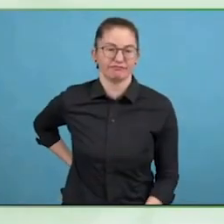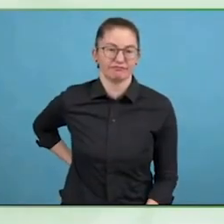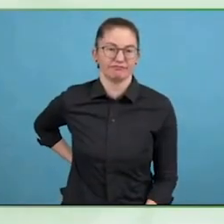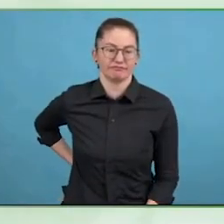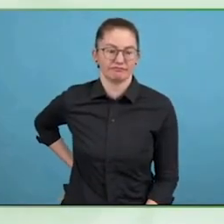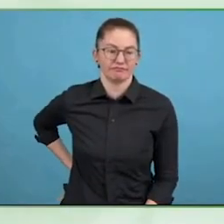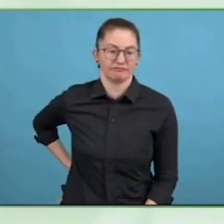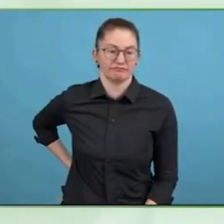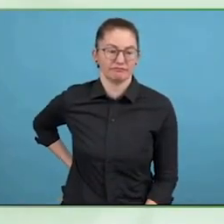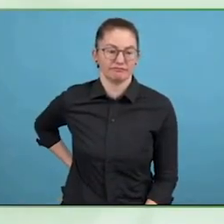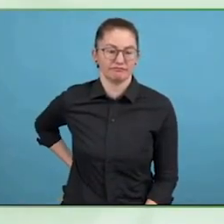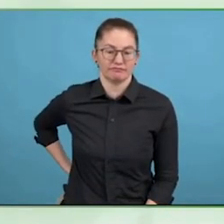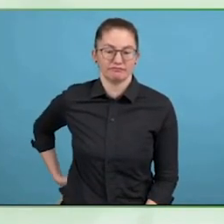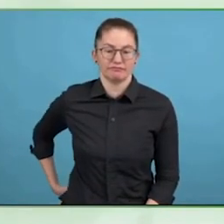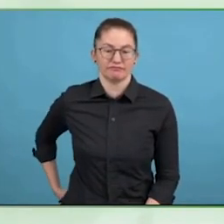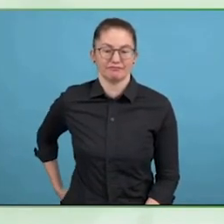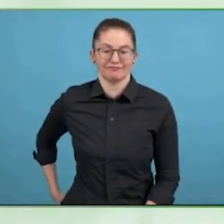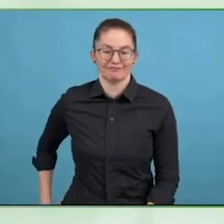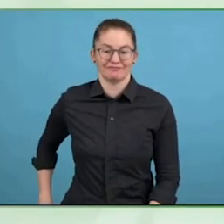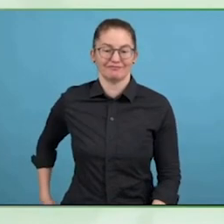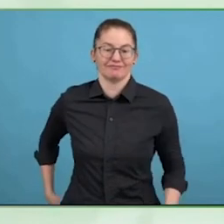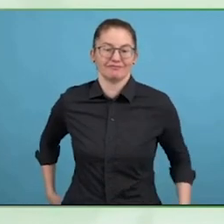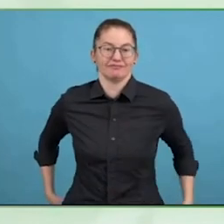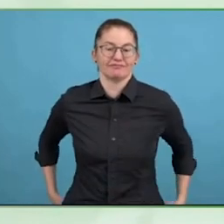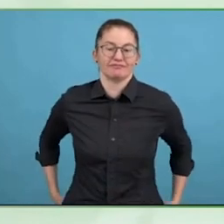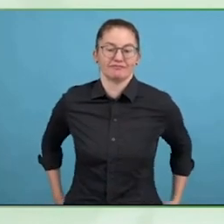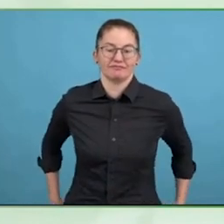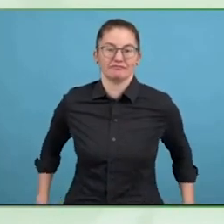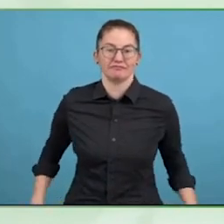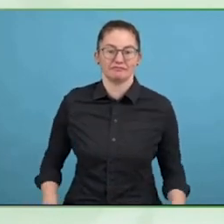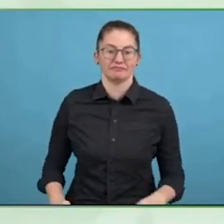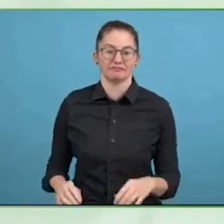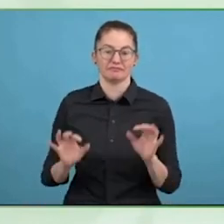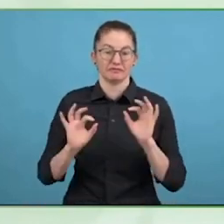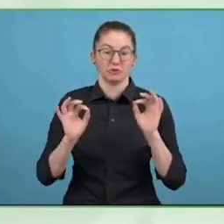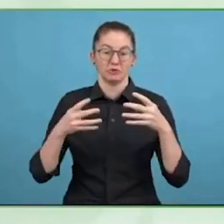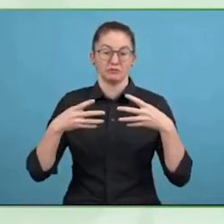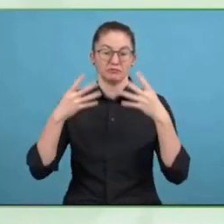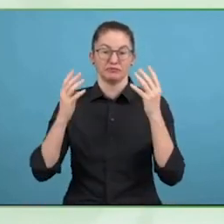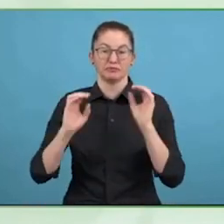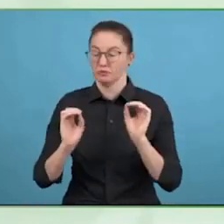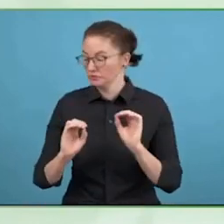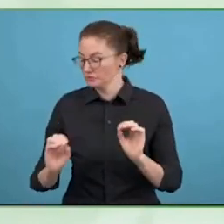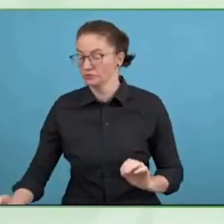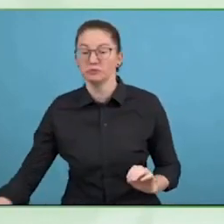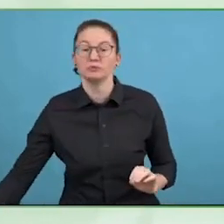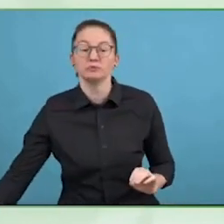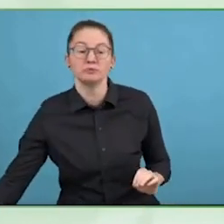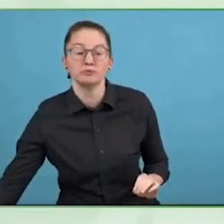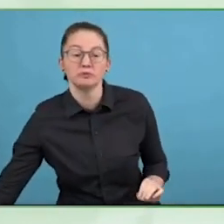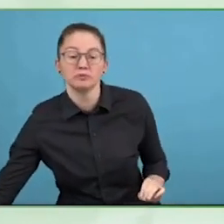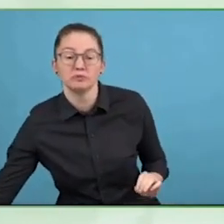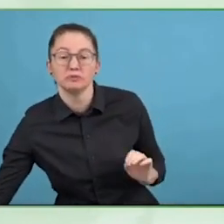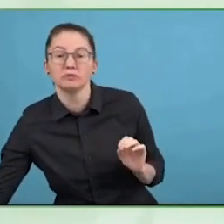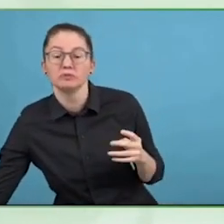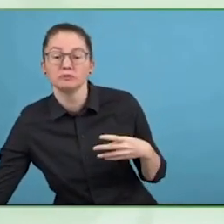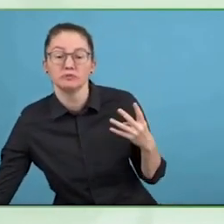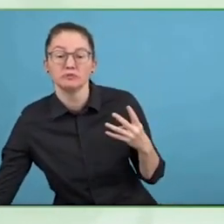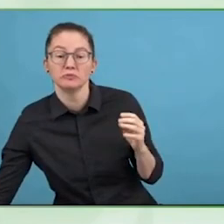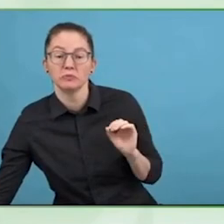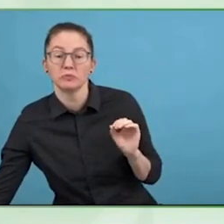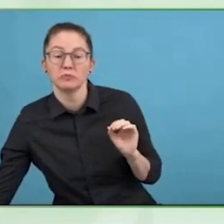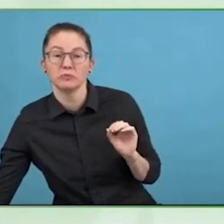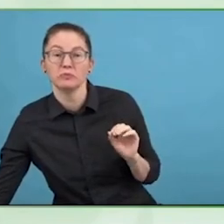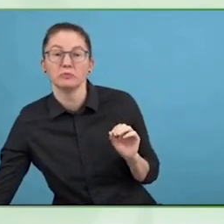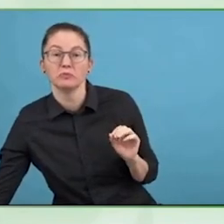of GIZ. Bernd, thank you very much indeed for joining us. Perhaps before we address the issue